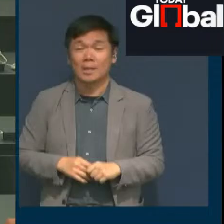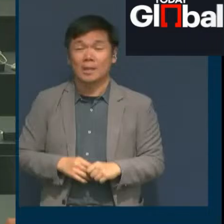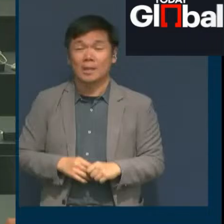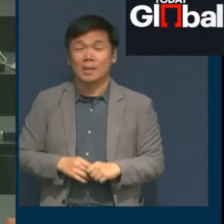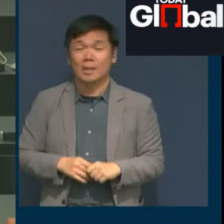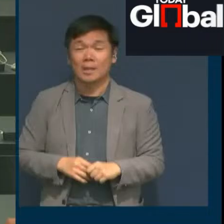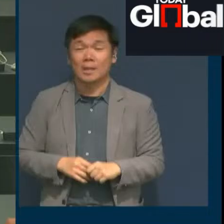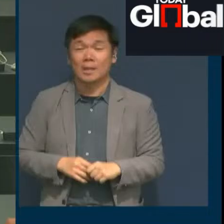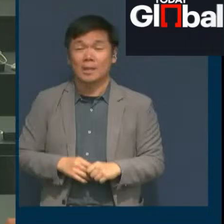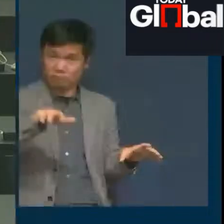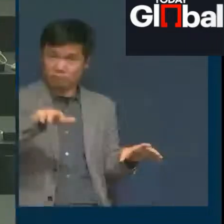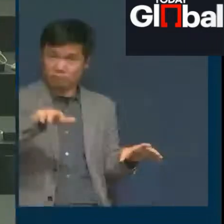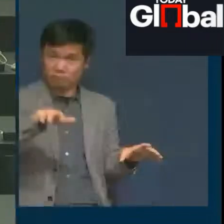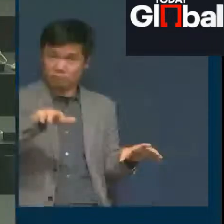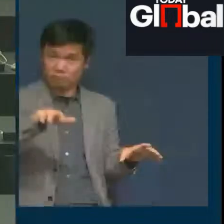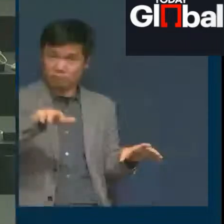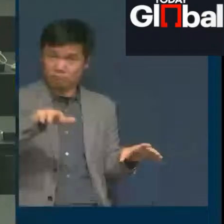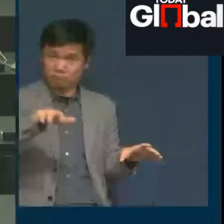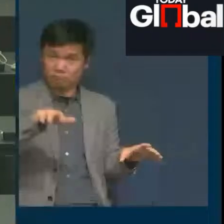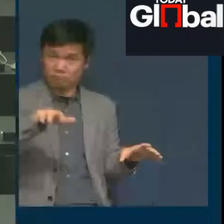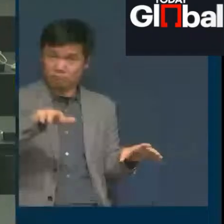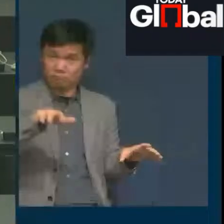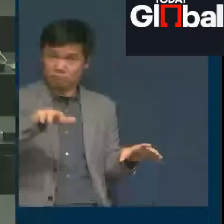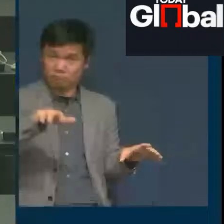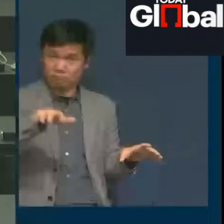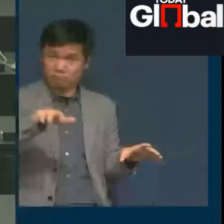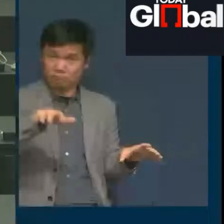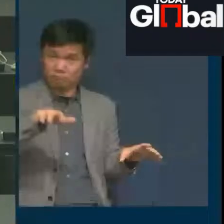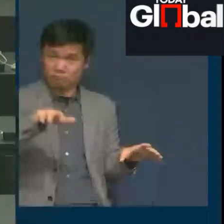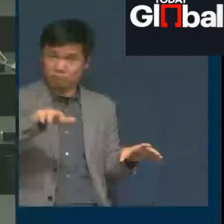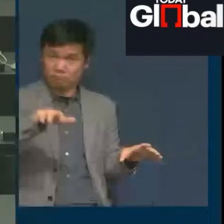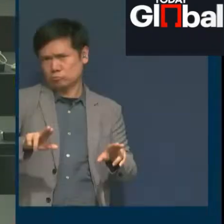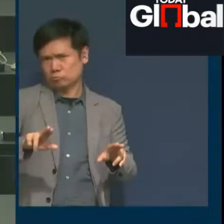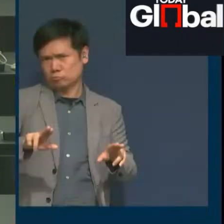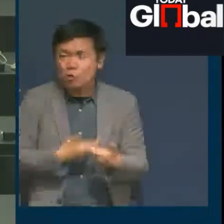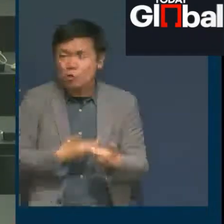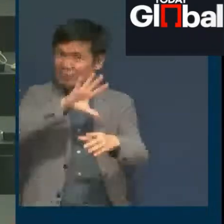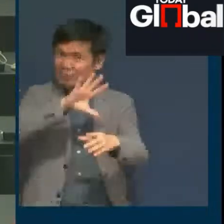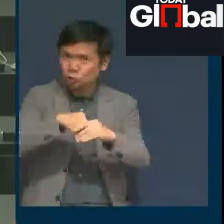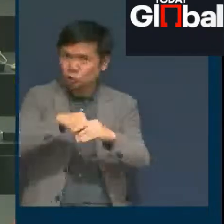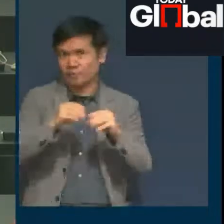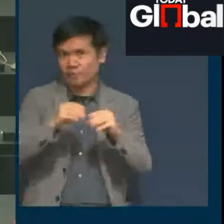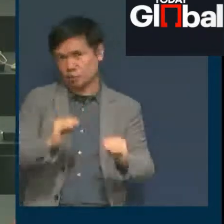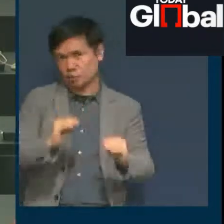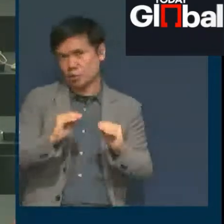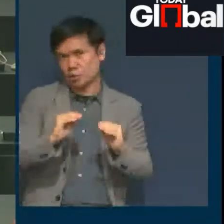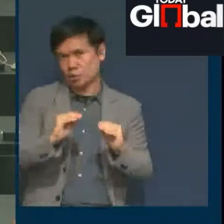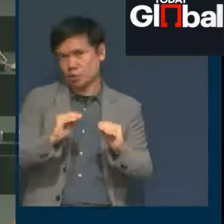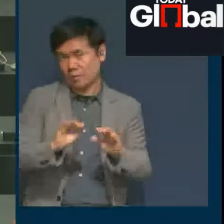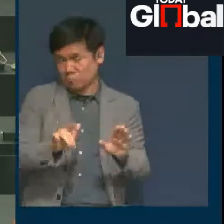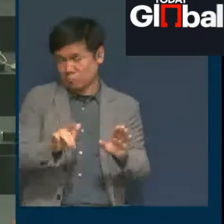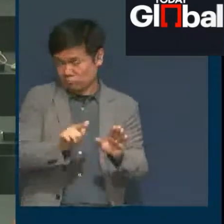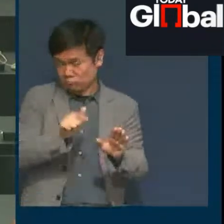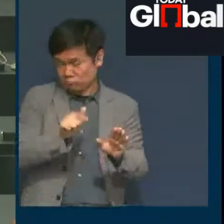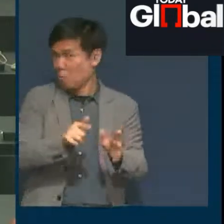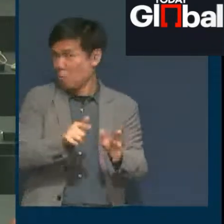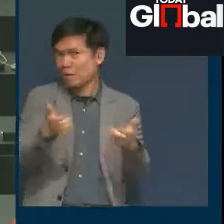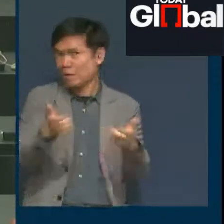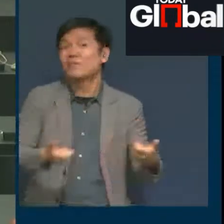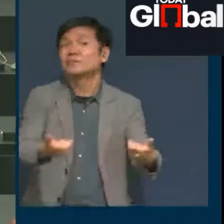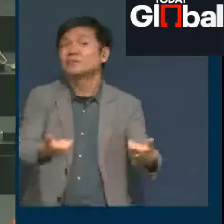For example, a conference on inclusive education was held in order to